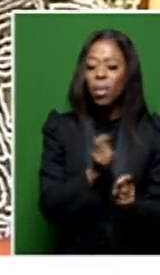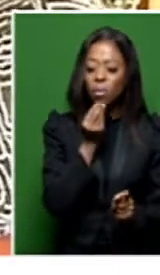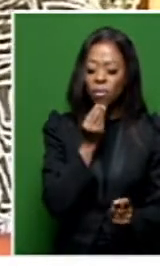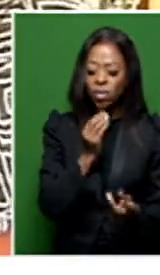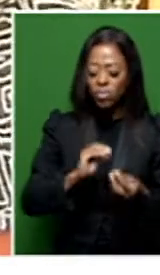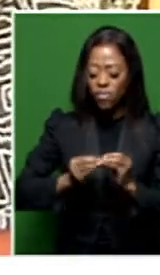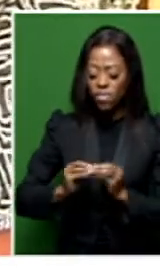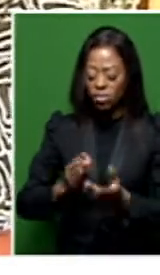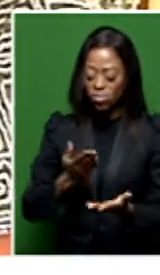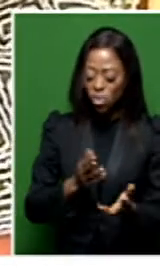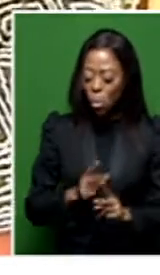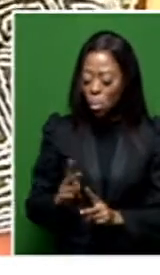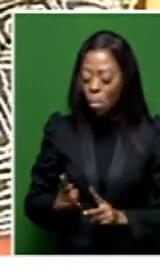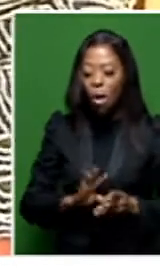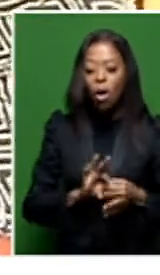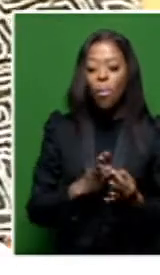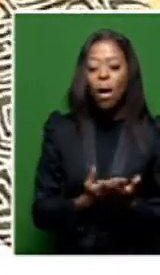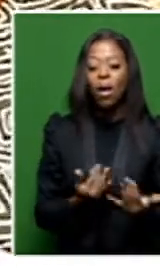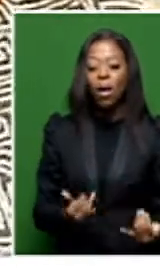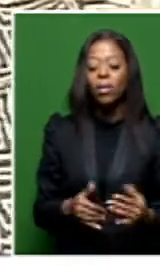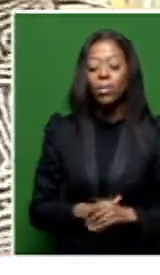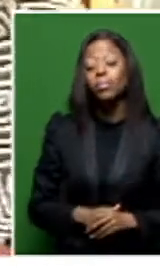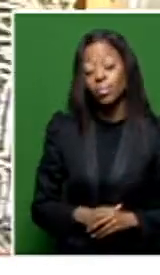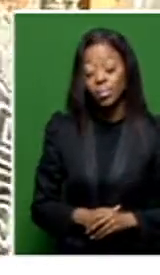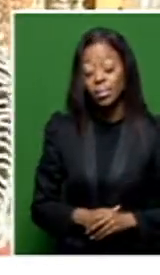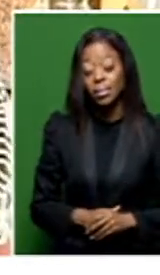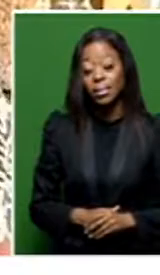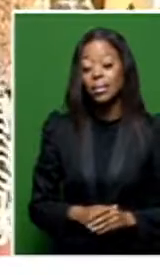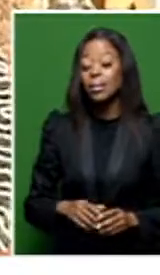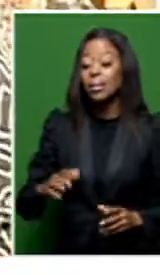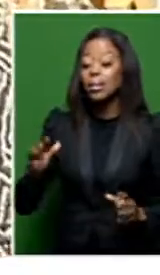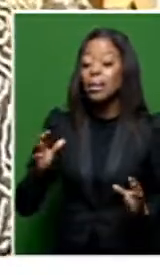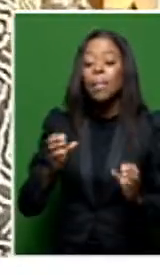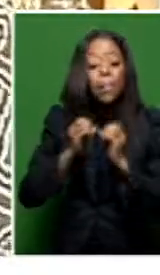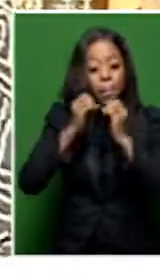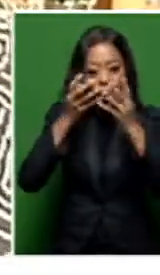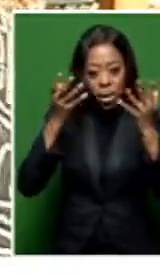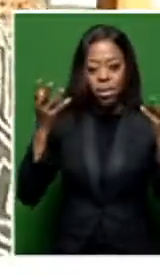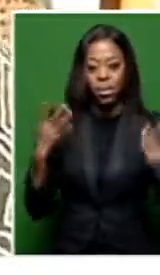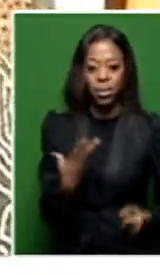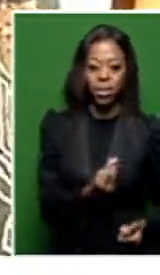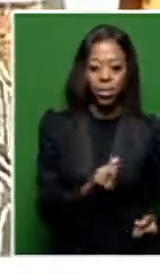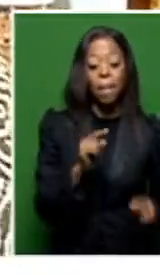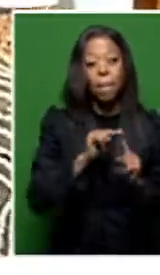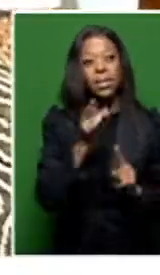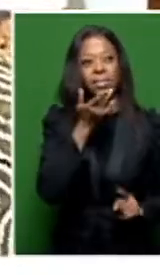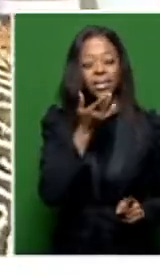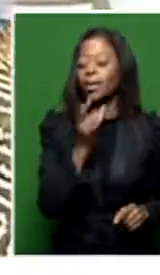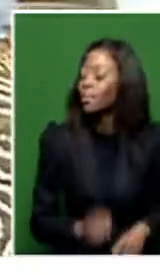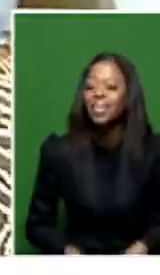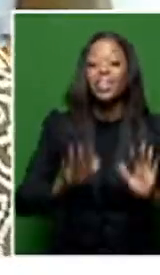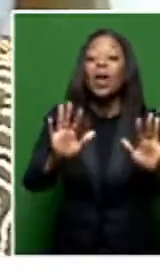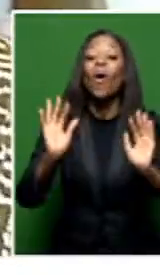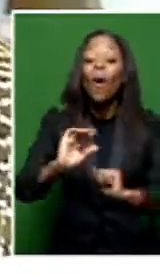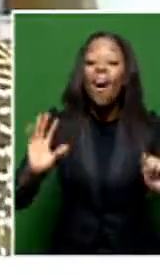can make for like Christmas. Yes. Yeah. I've got incredible recipes in that book. My favorites, I've got